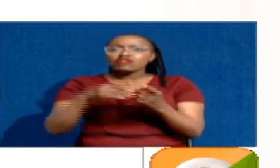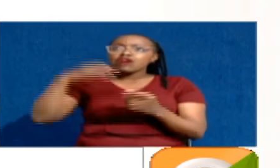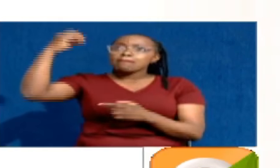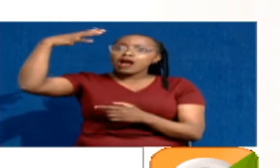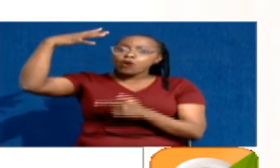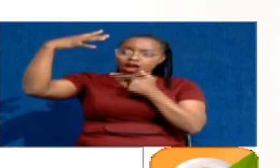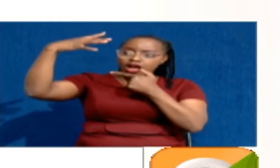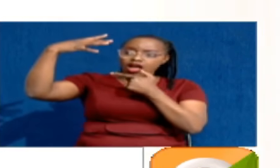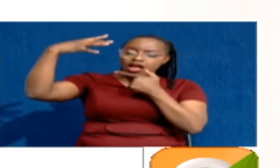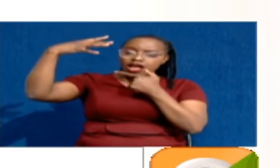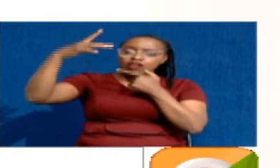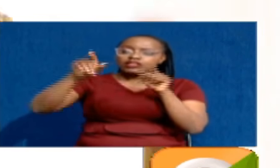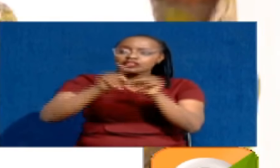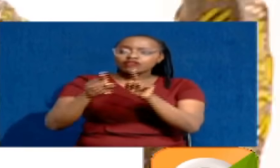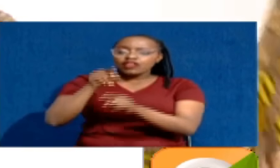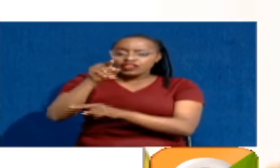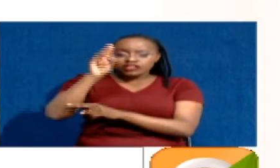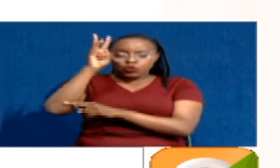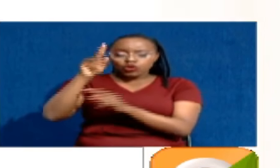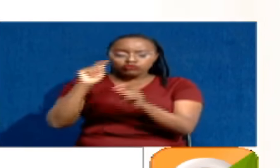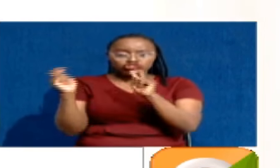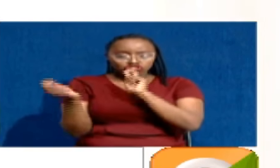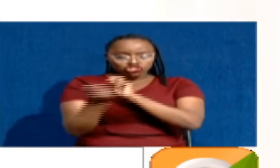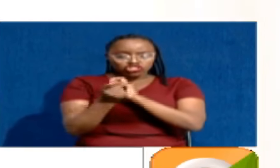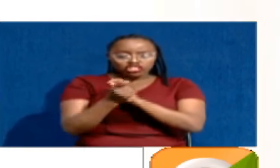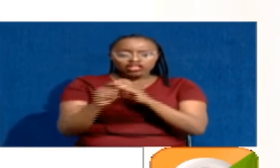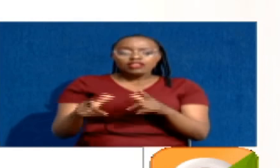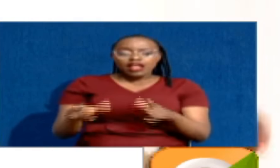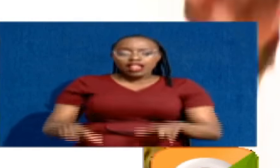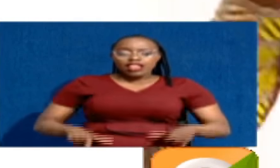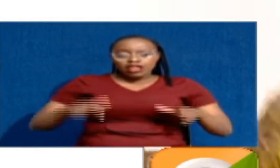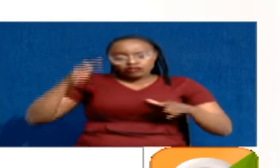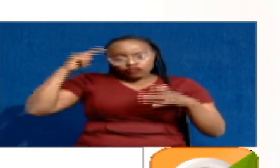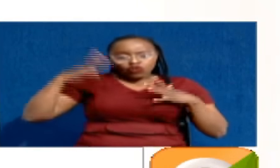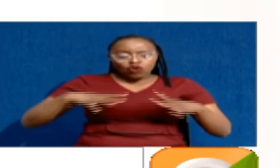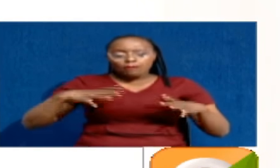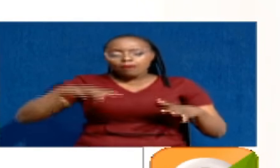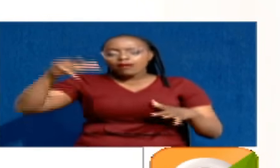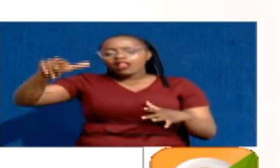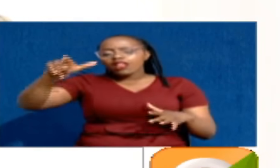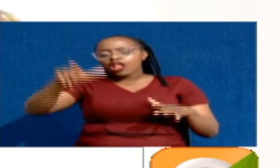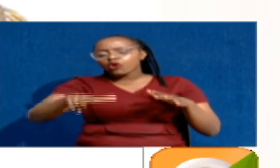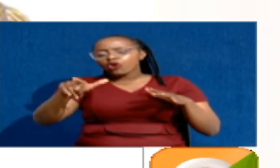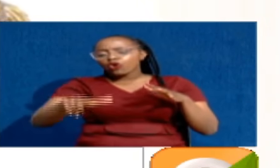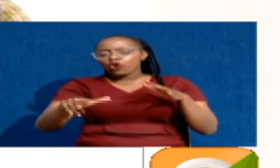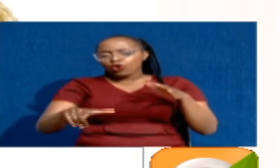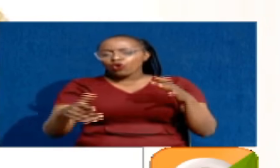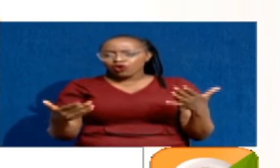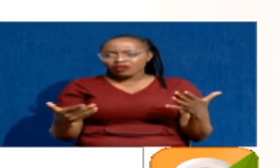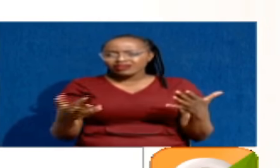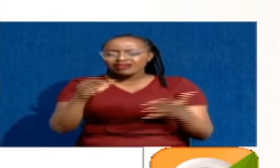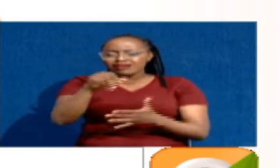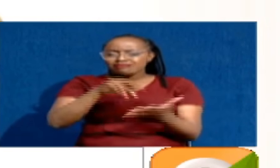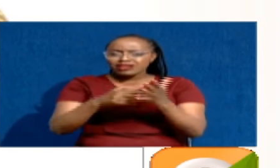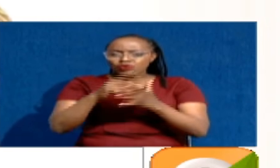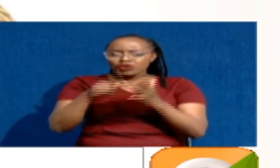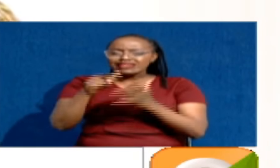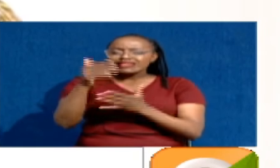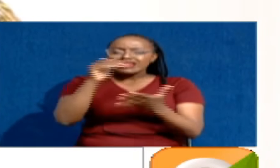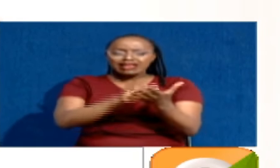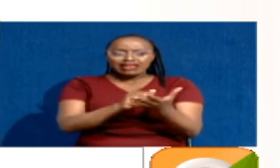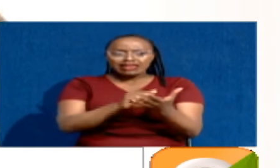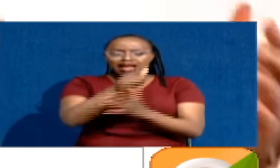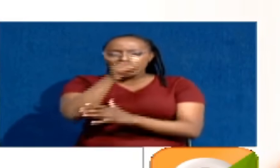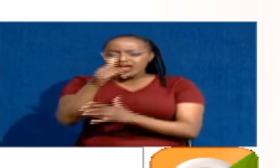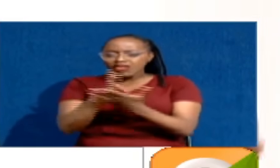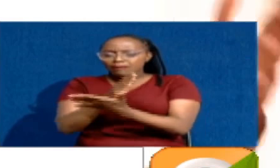generation, that is going to revolutionize the lives of people down there. That's again another